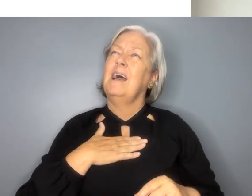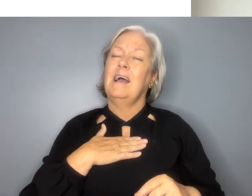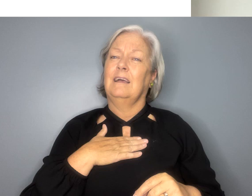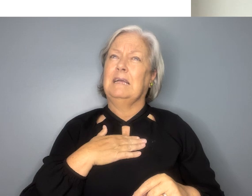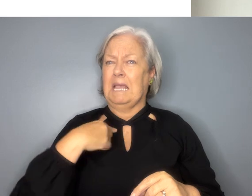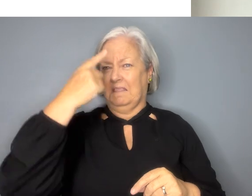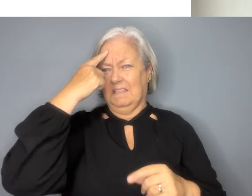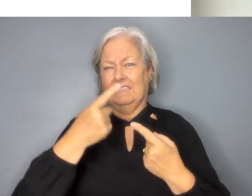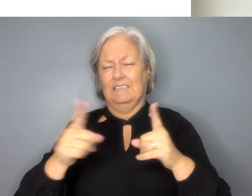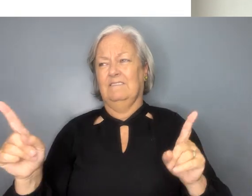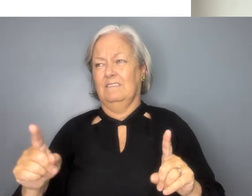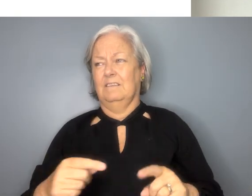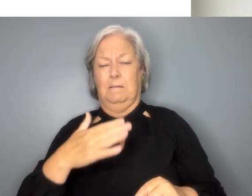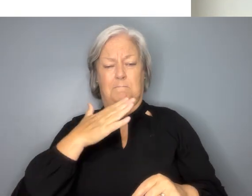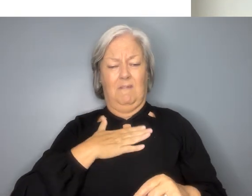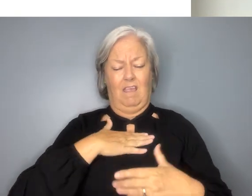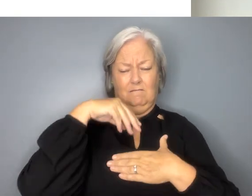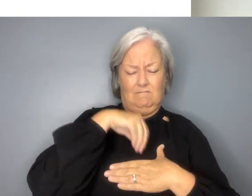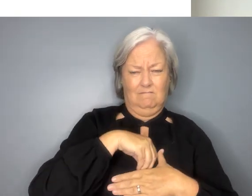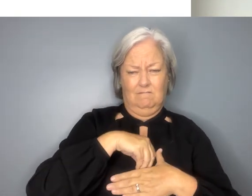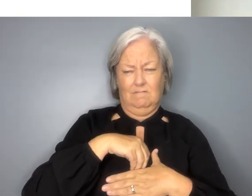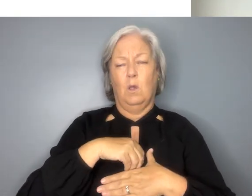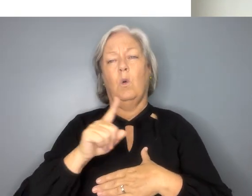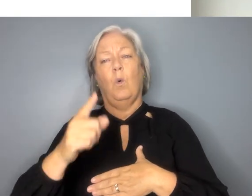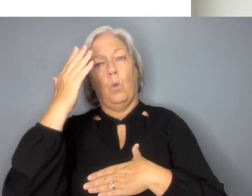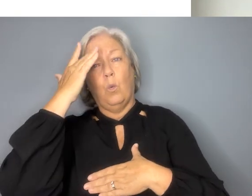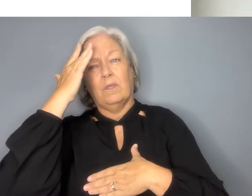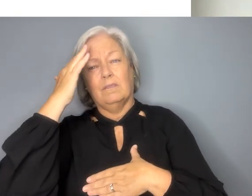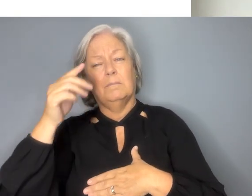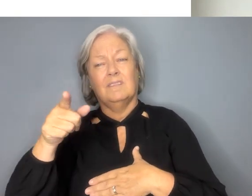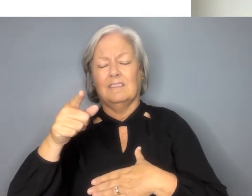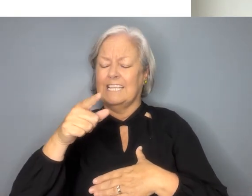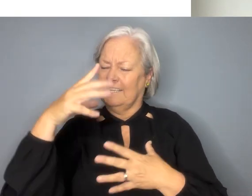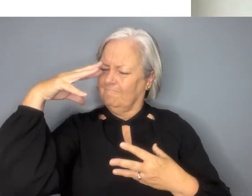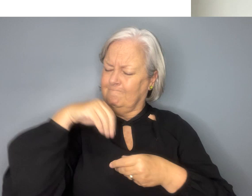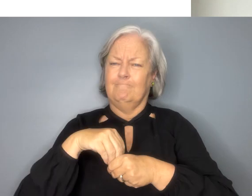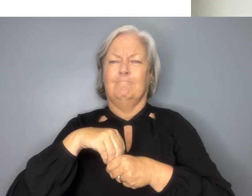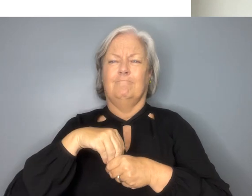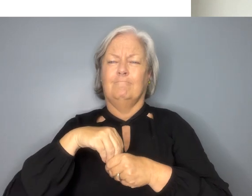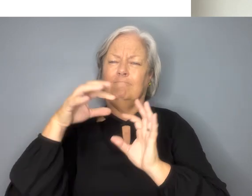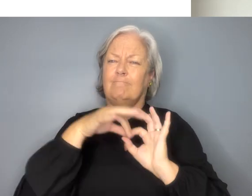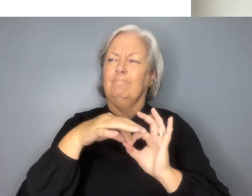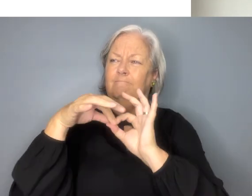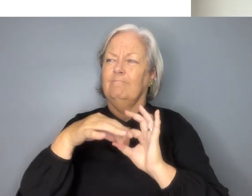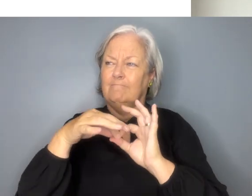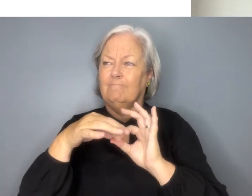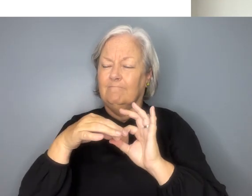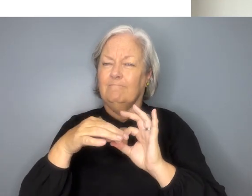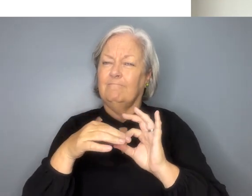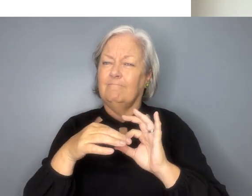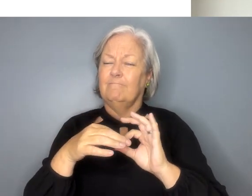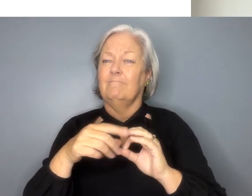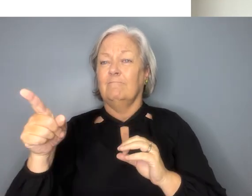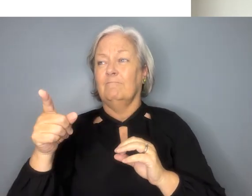different experience. For me, my gender identity and my autism are very entwined because there's a lot of shared experience